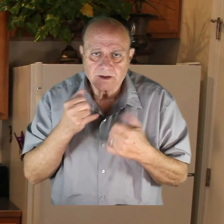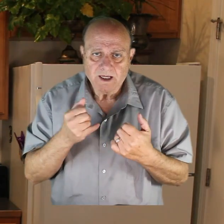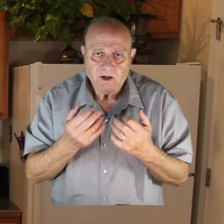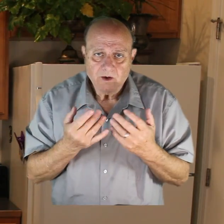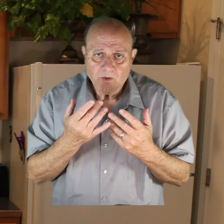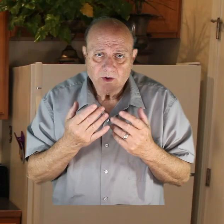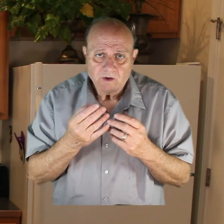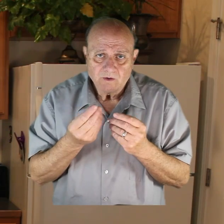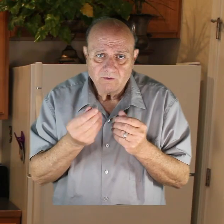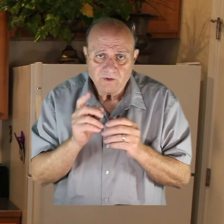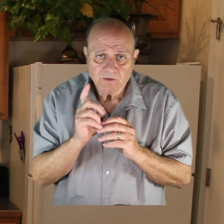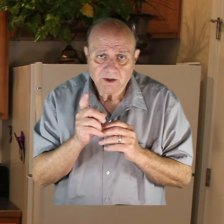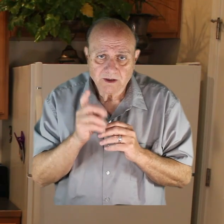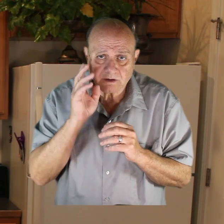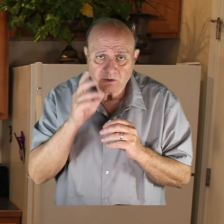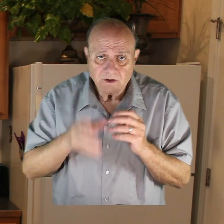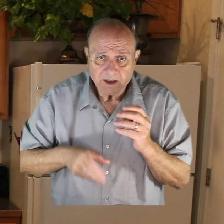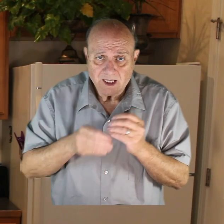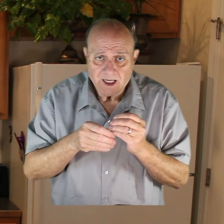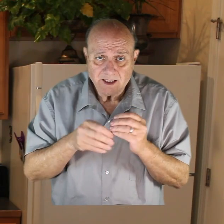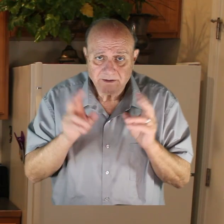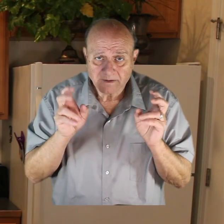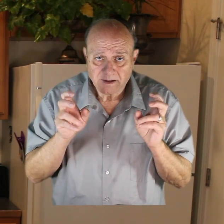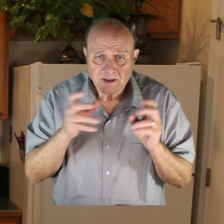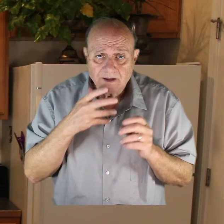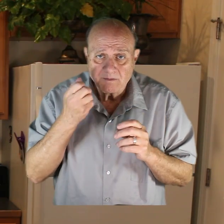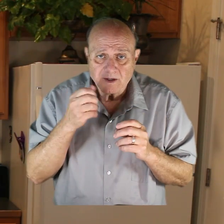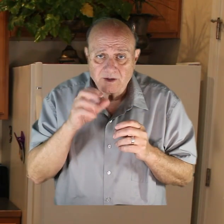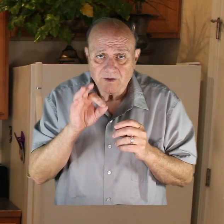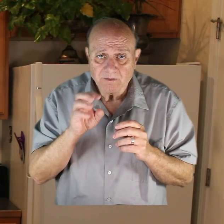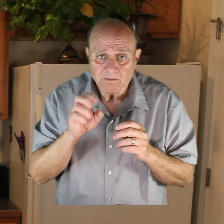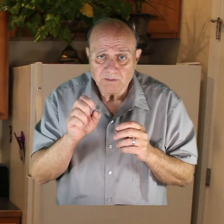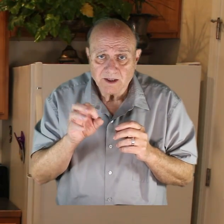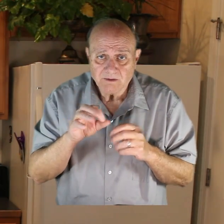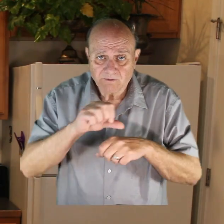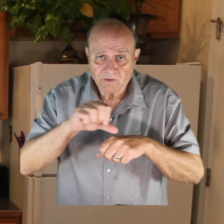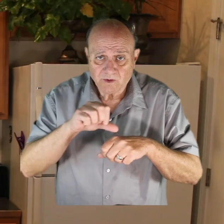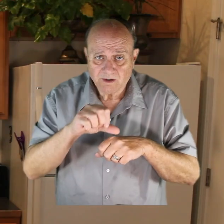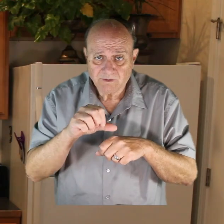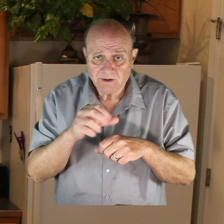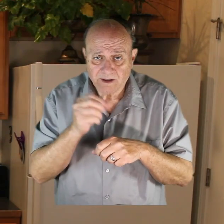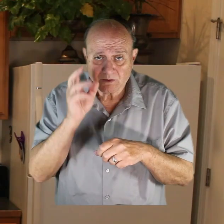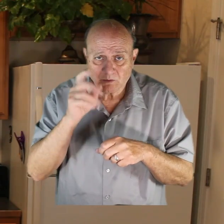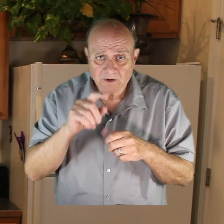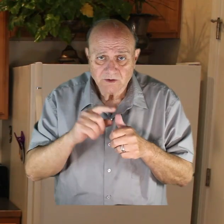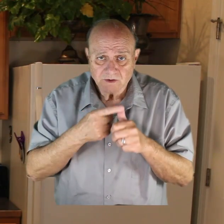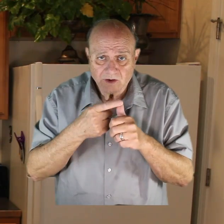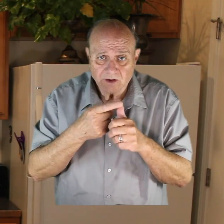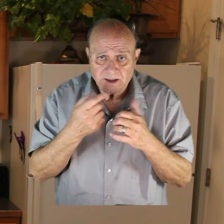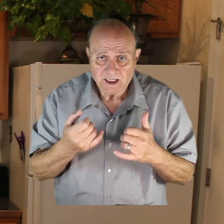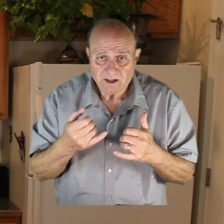When that has boiled a few minutes, I'm going to add the Better Than Beef gravy mix. I can go ahead and get that